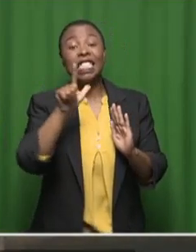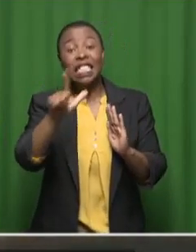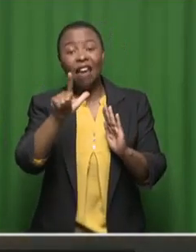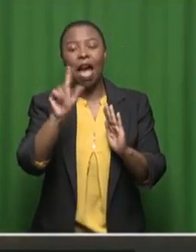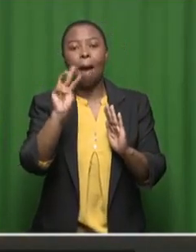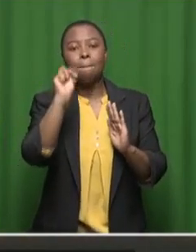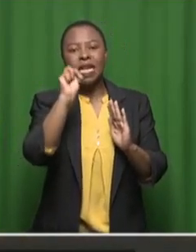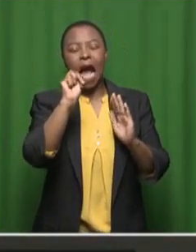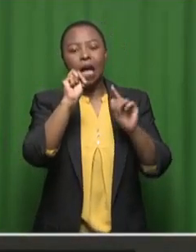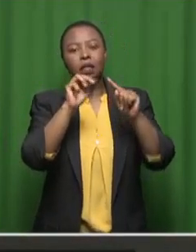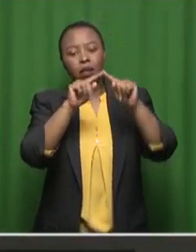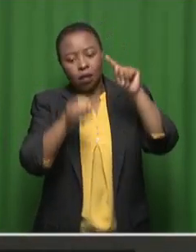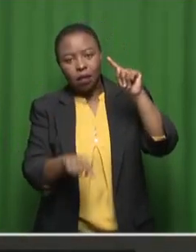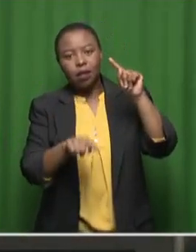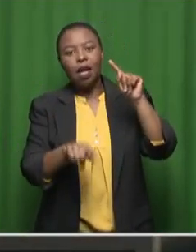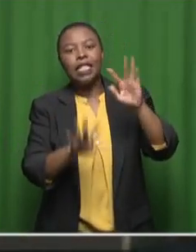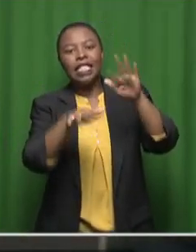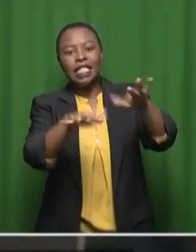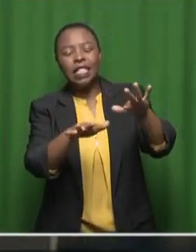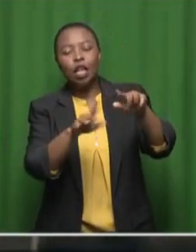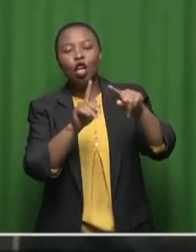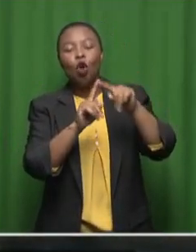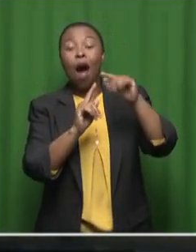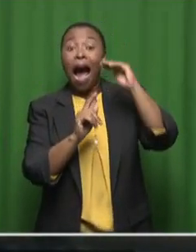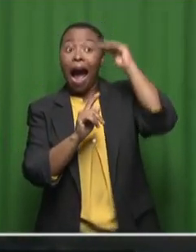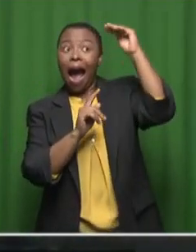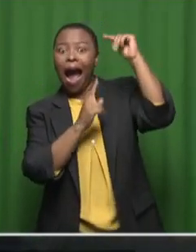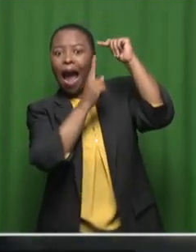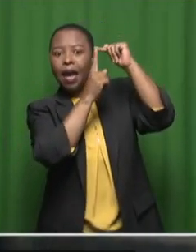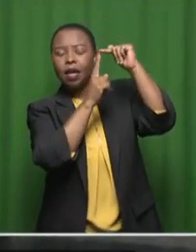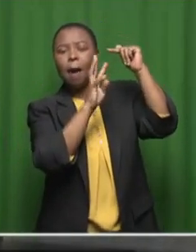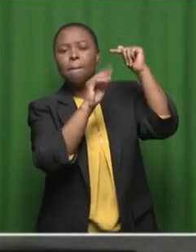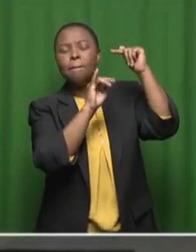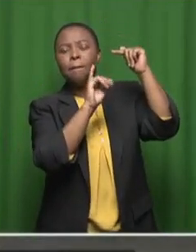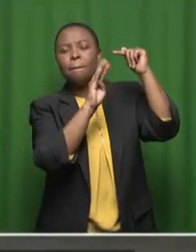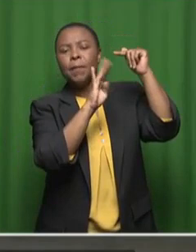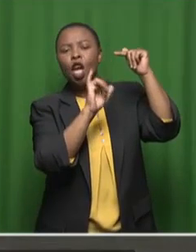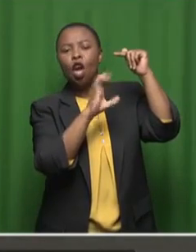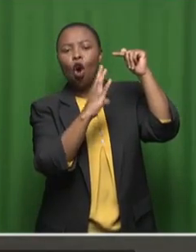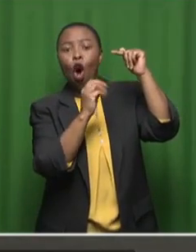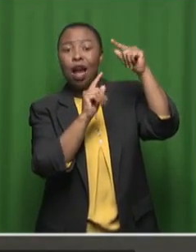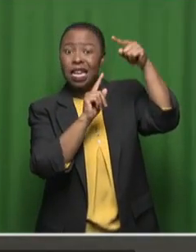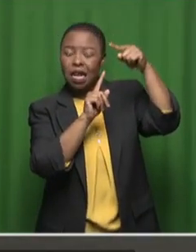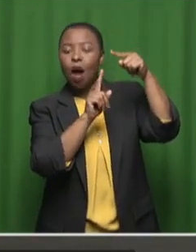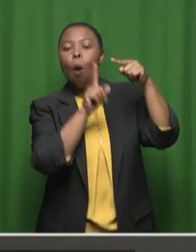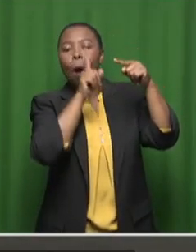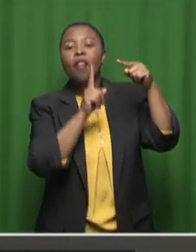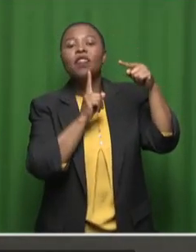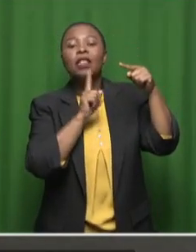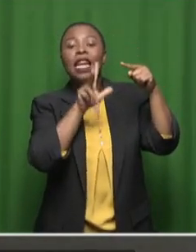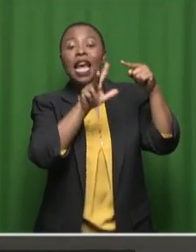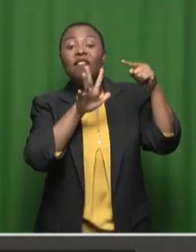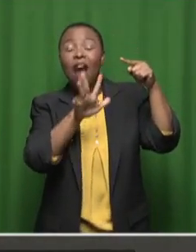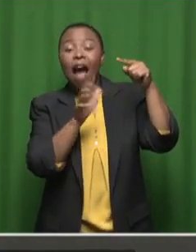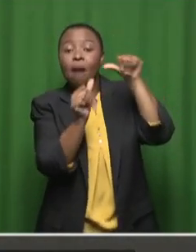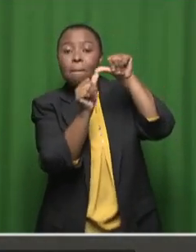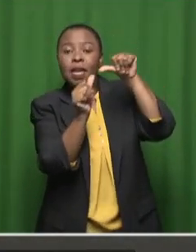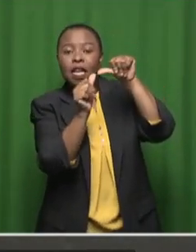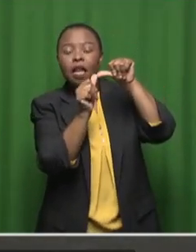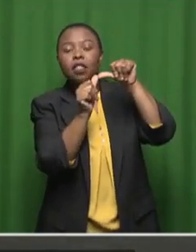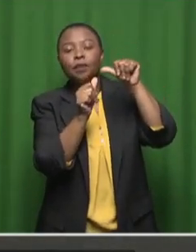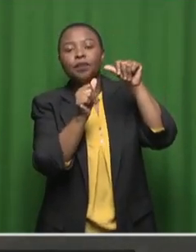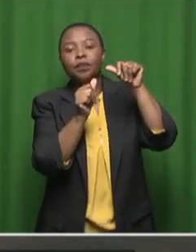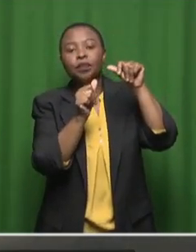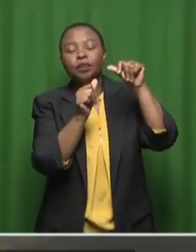sea level. The highest point on Table Mountain is Maclear's Beacon, and that is 1,085 meters above sea level.